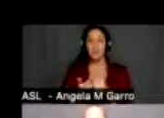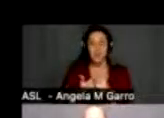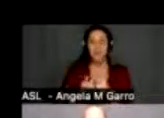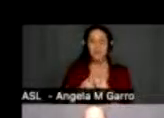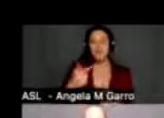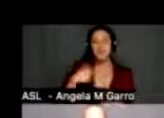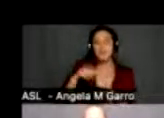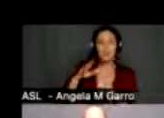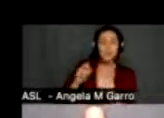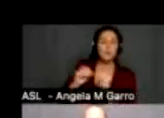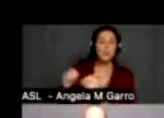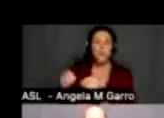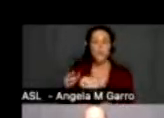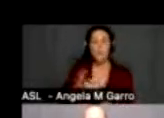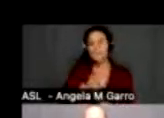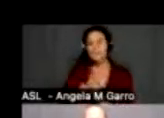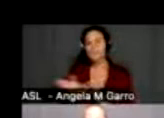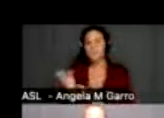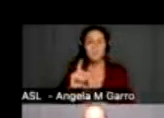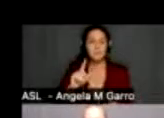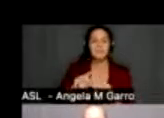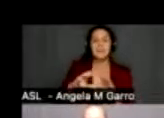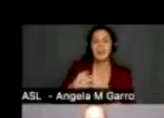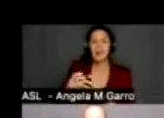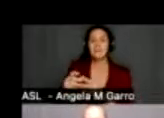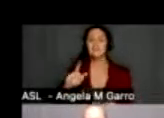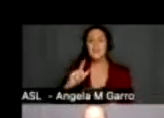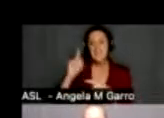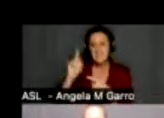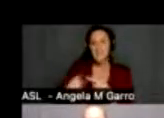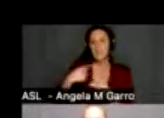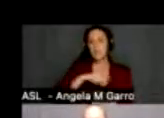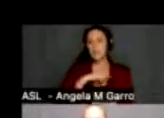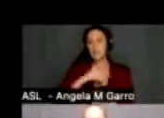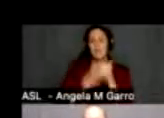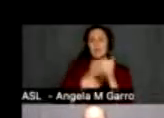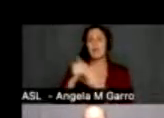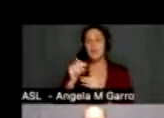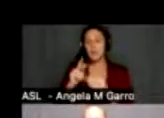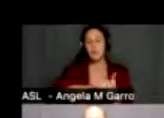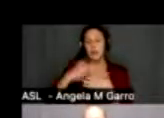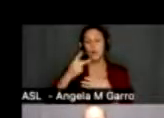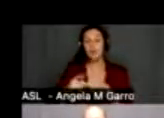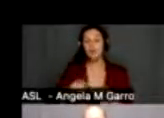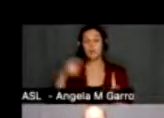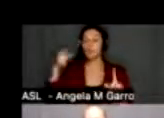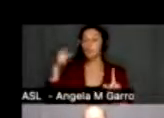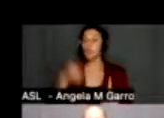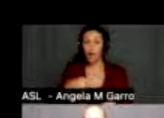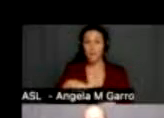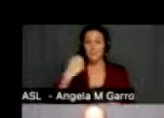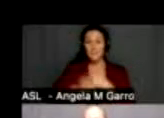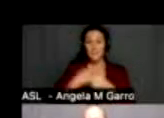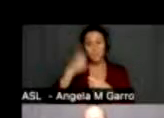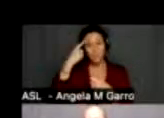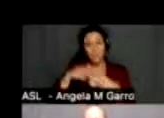classes and keep working our way down the list until we've built out the program. What we're targeting this year for the